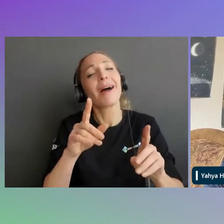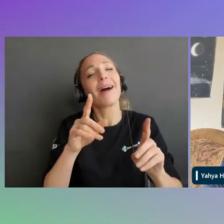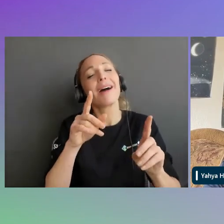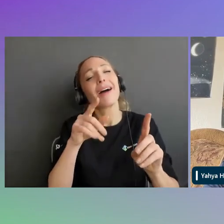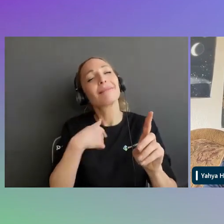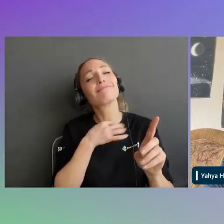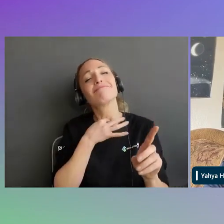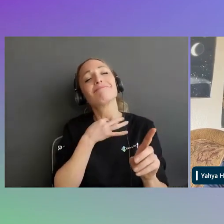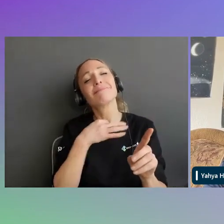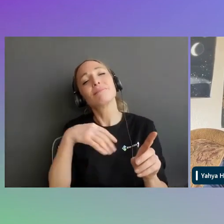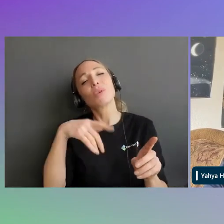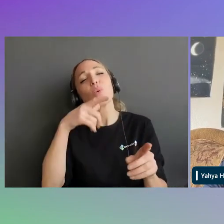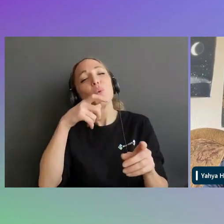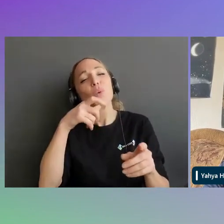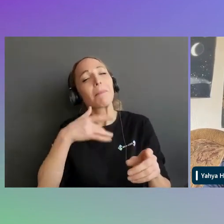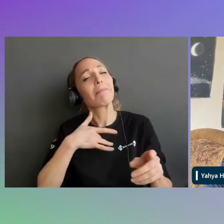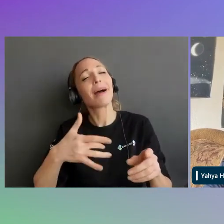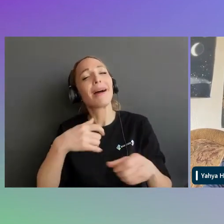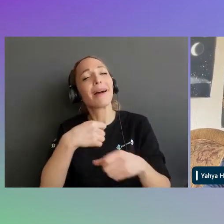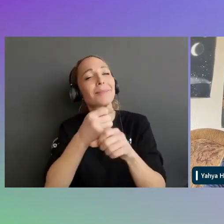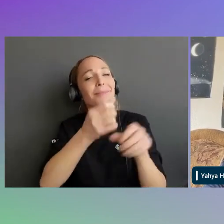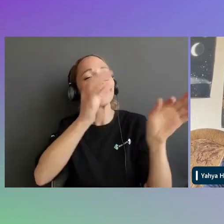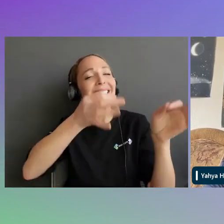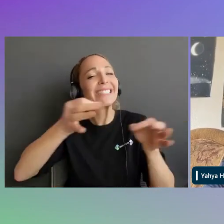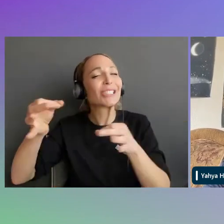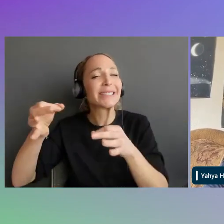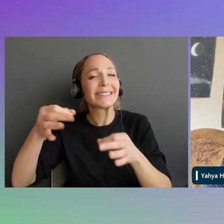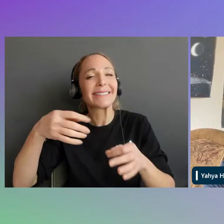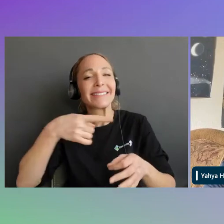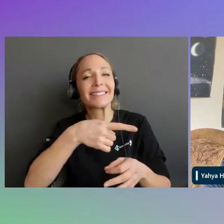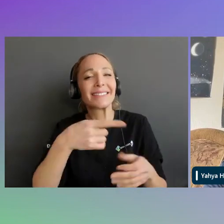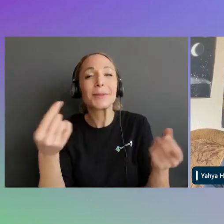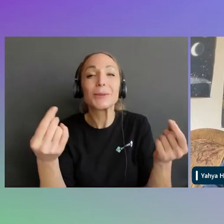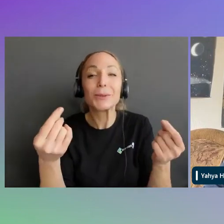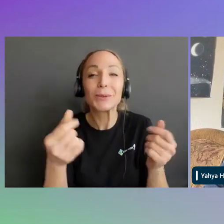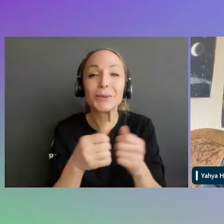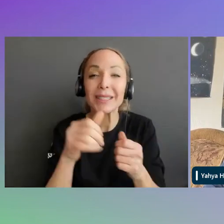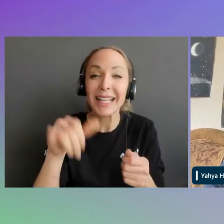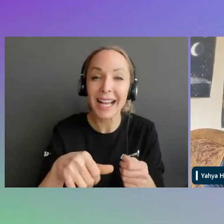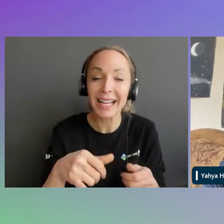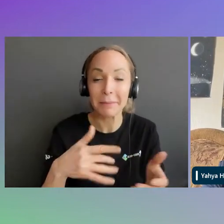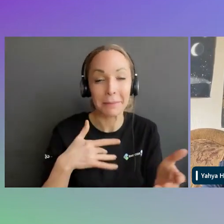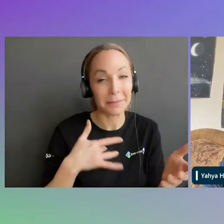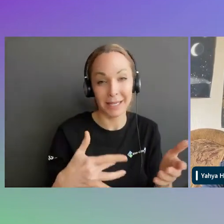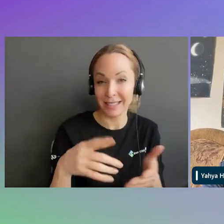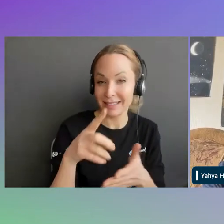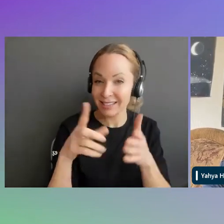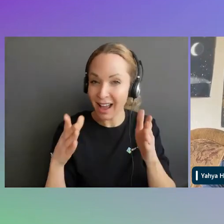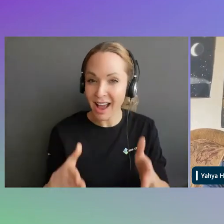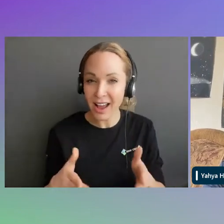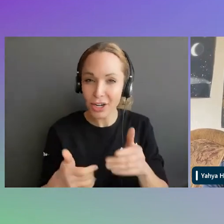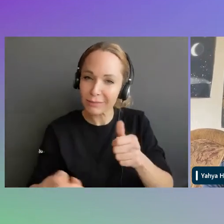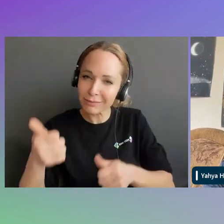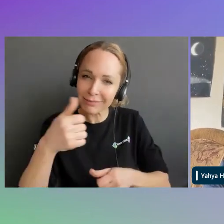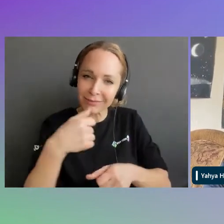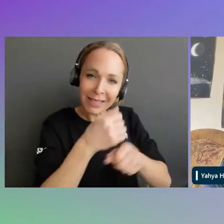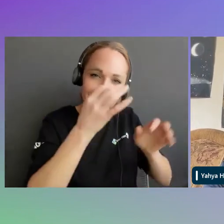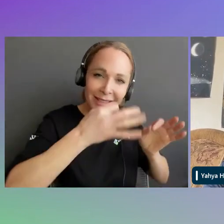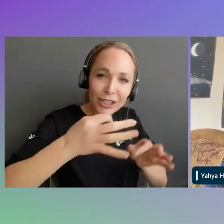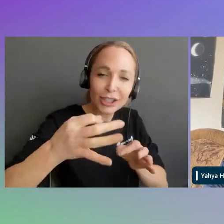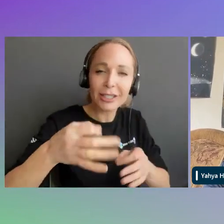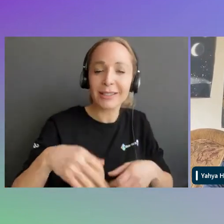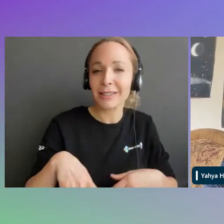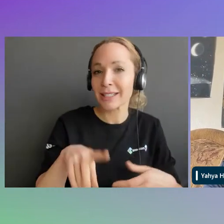around the what goes into those things? Is it usually designers? Is it usually devs? Maybe product